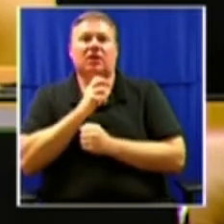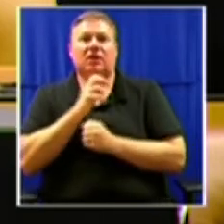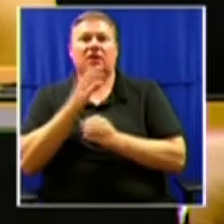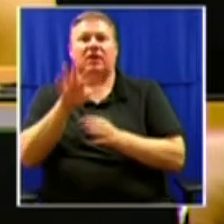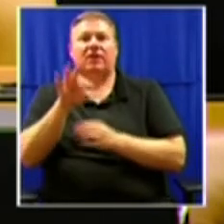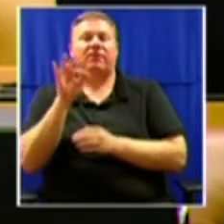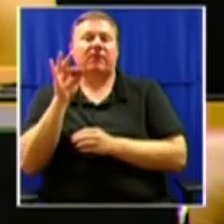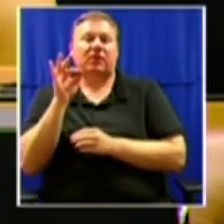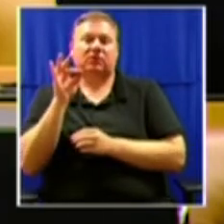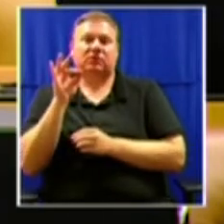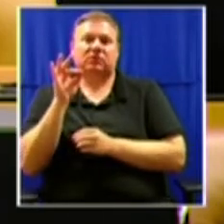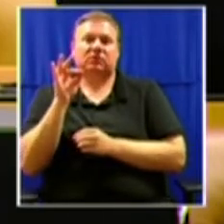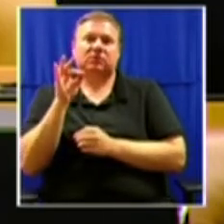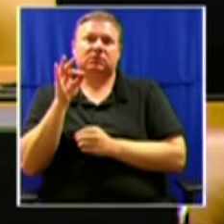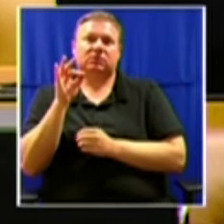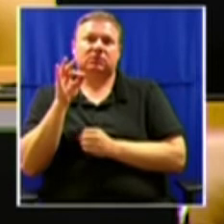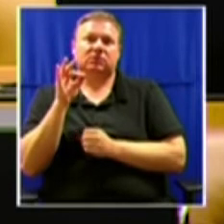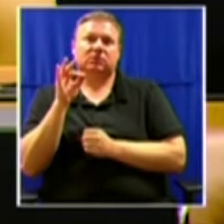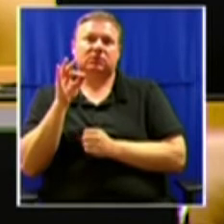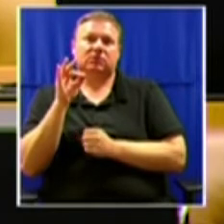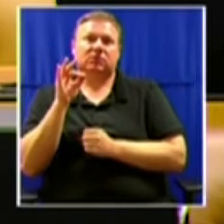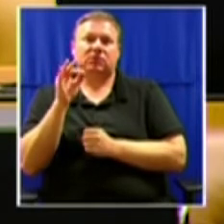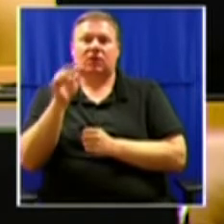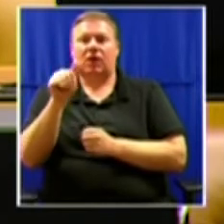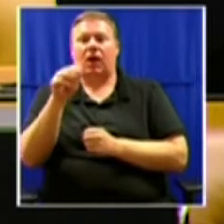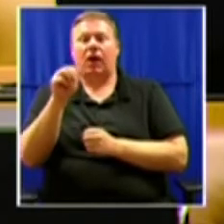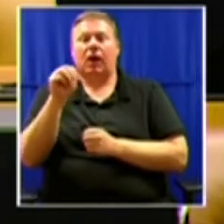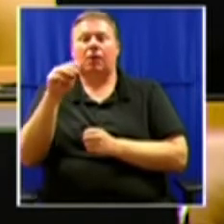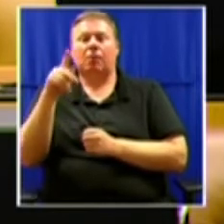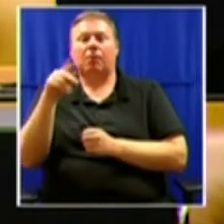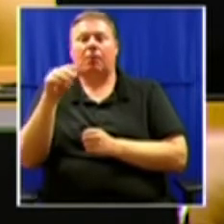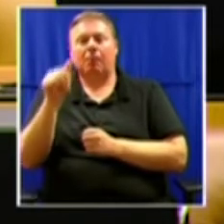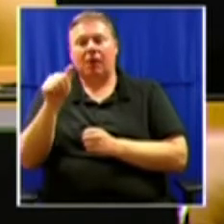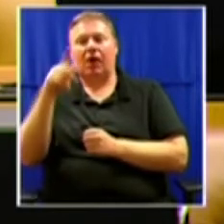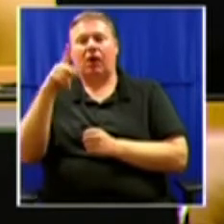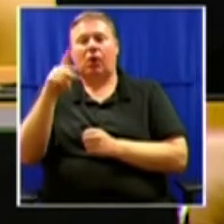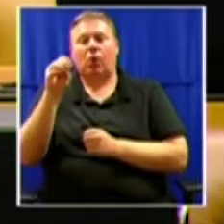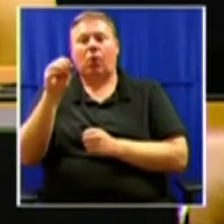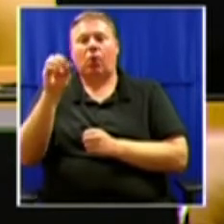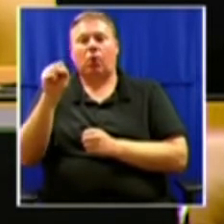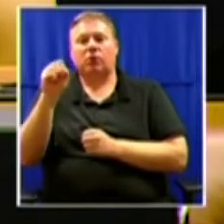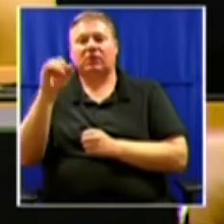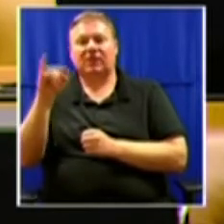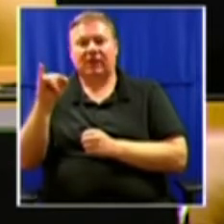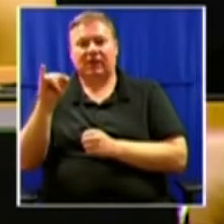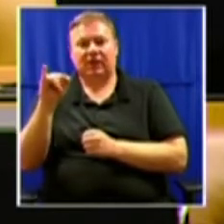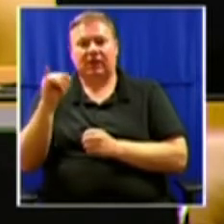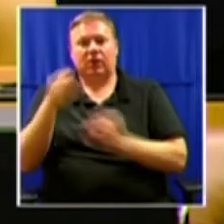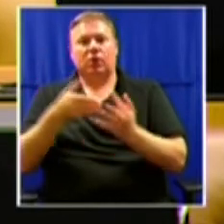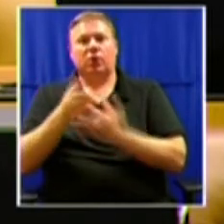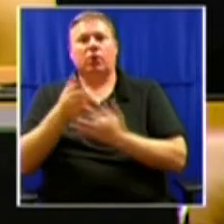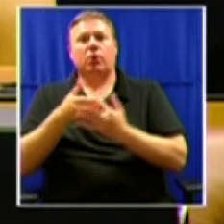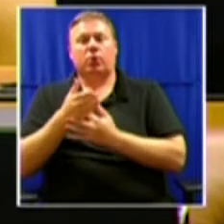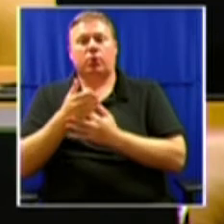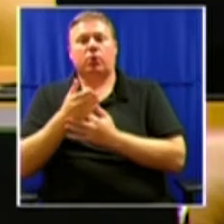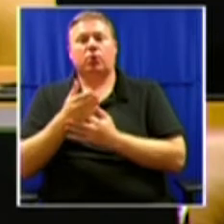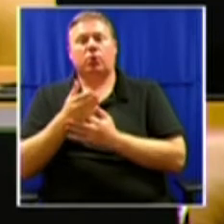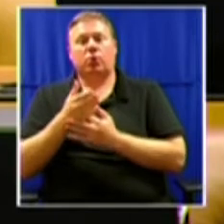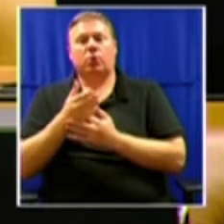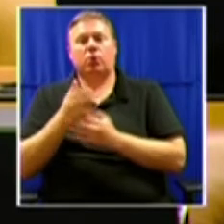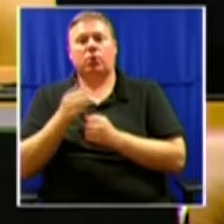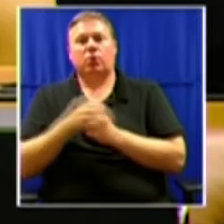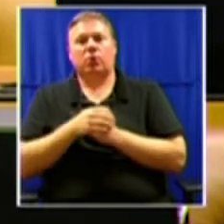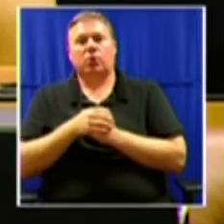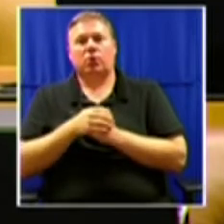invited the Amakosi through COCTA, Amakosi in Republic of South Africa